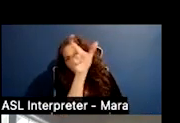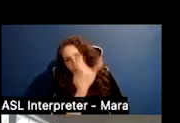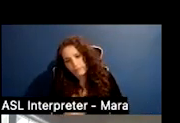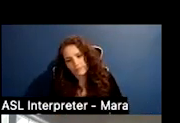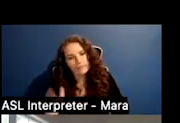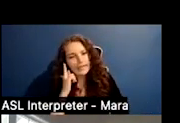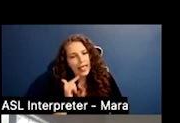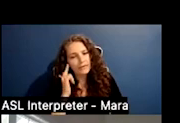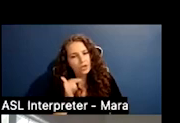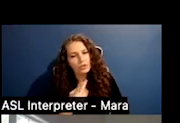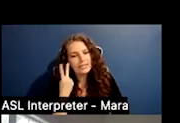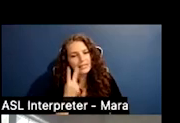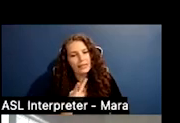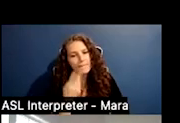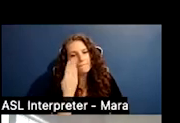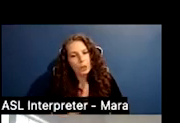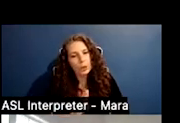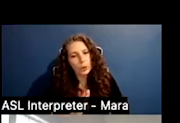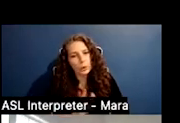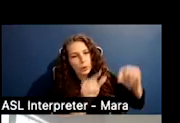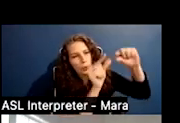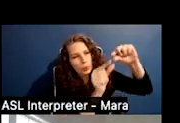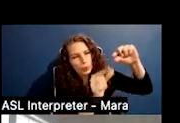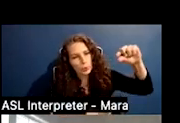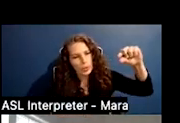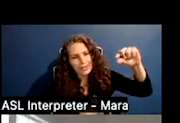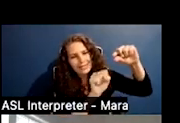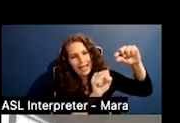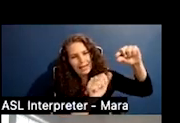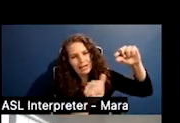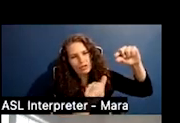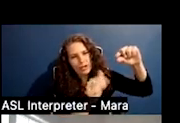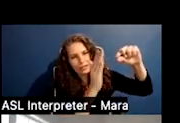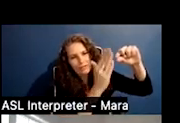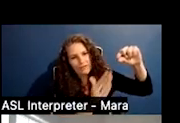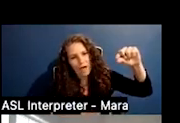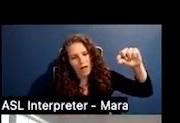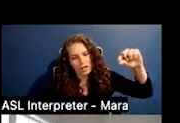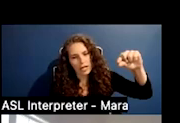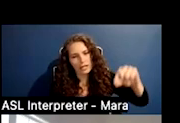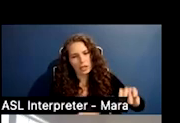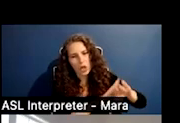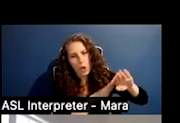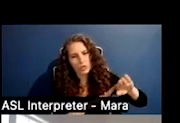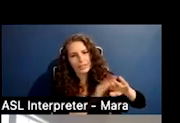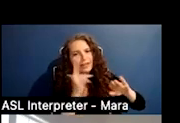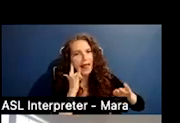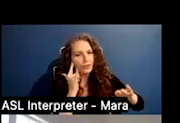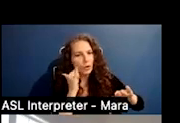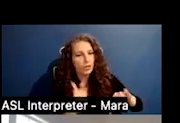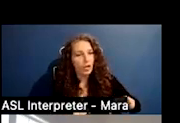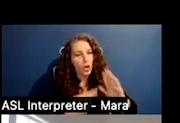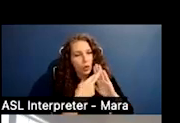of blue overlay along that San Andreas fault zone that stretches down the coast of California. Registration opens January 10th and is